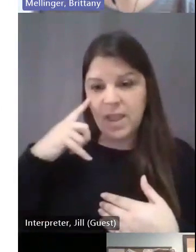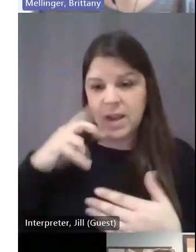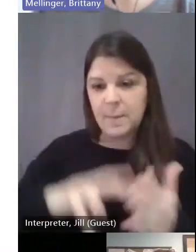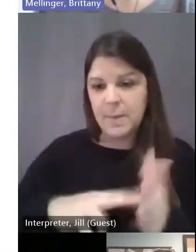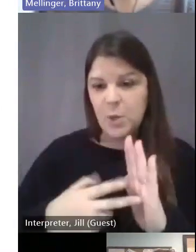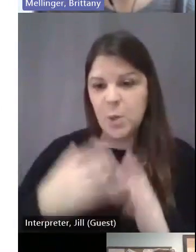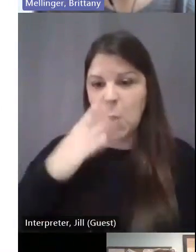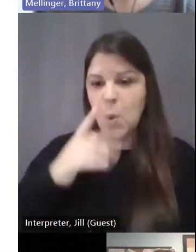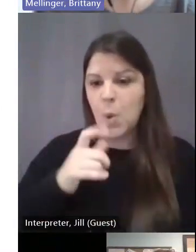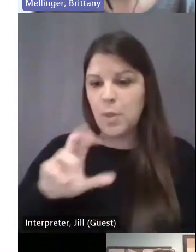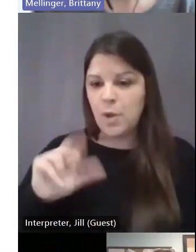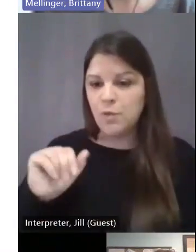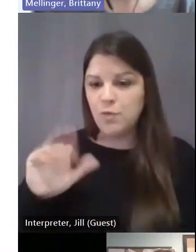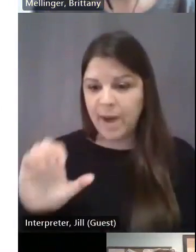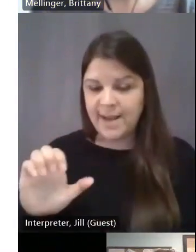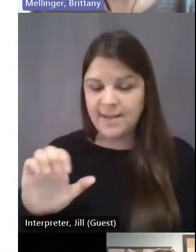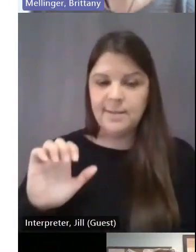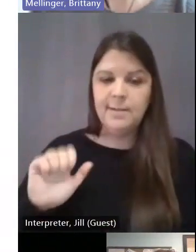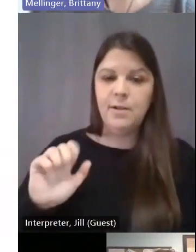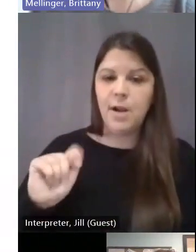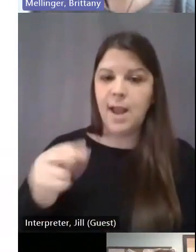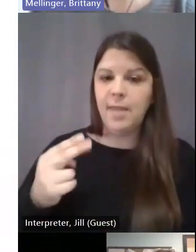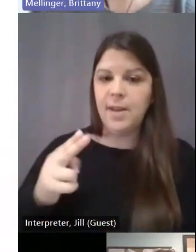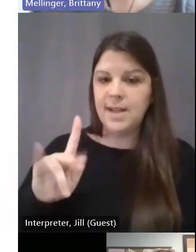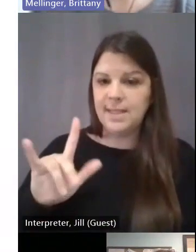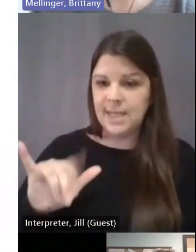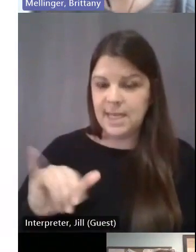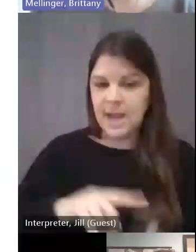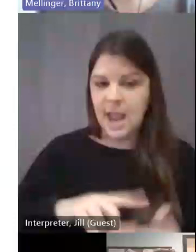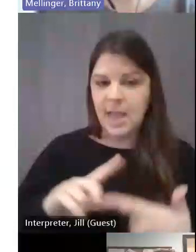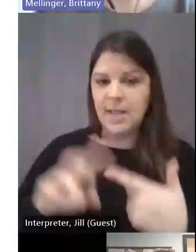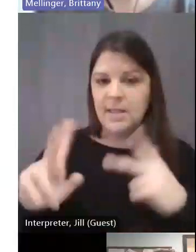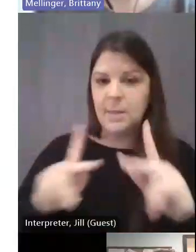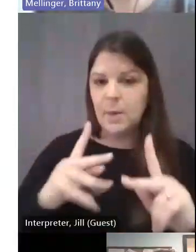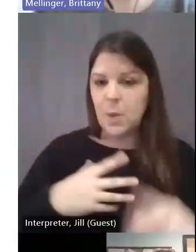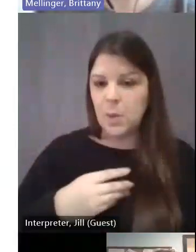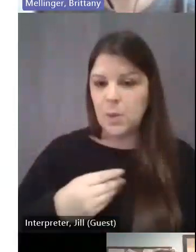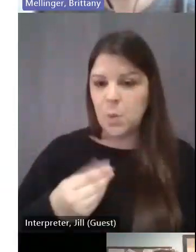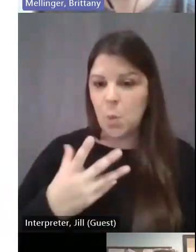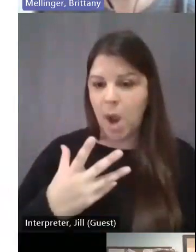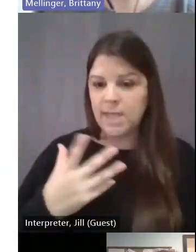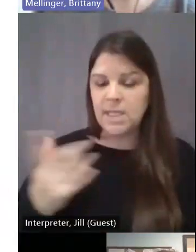race or their ethnicity, and then having someone who's white stand in